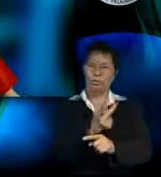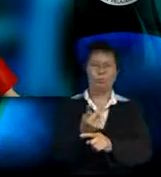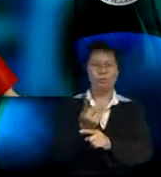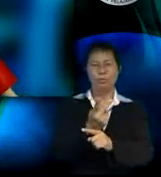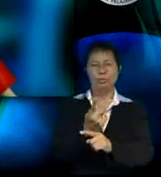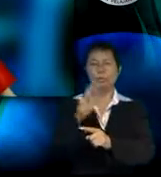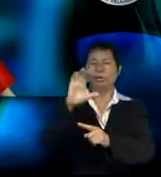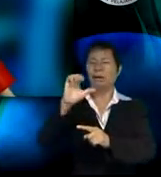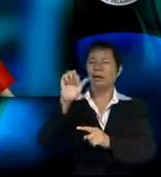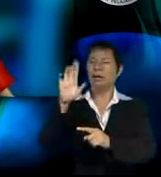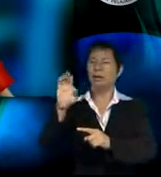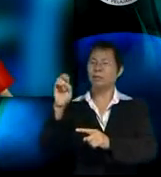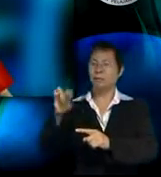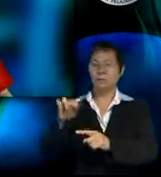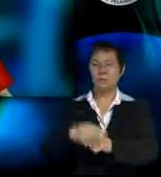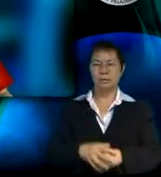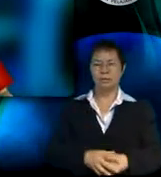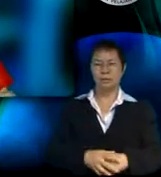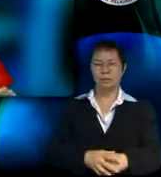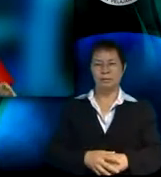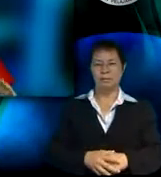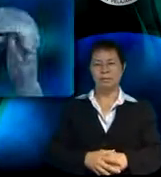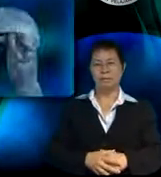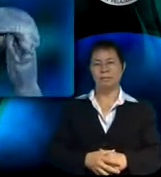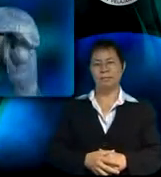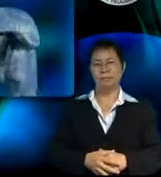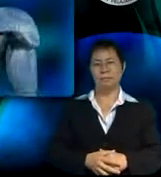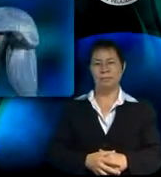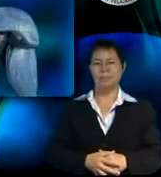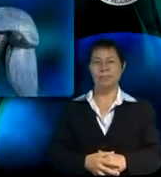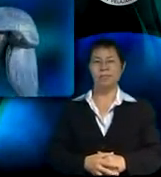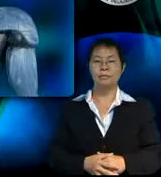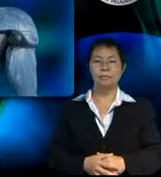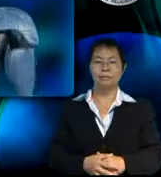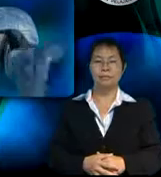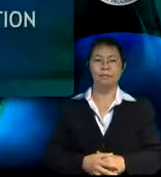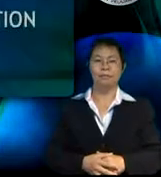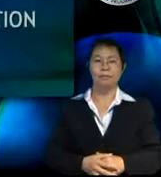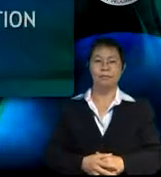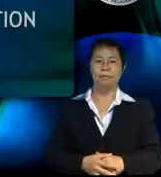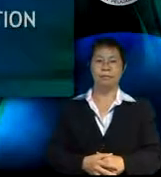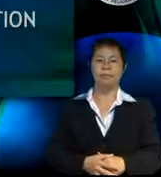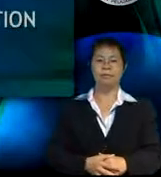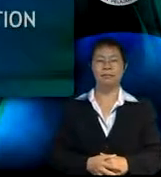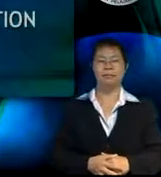electrodes. Can you explain it to me again, Electro? Sure, no problem.